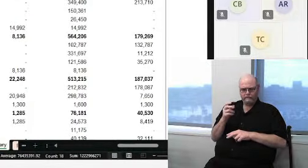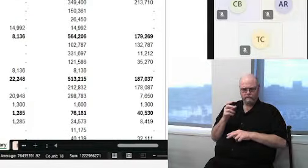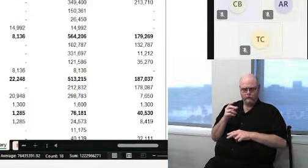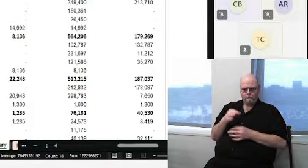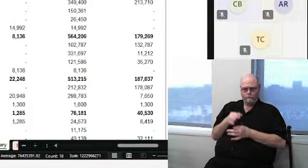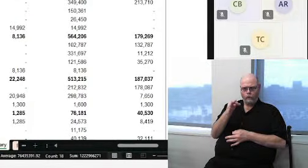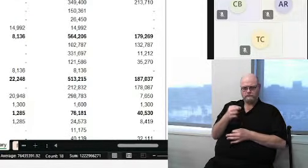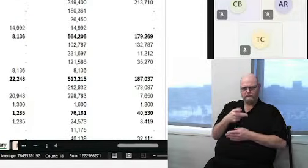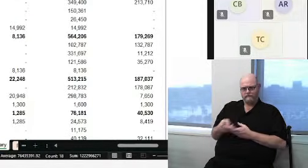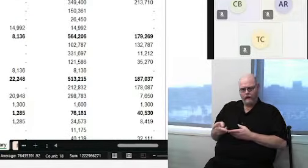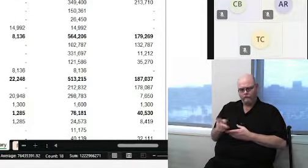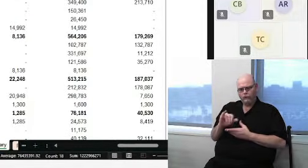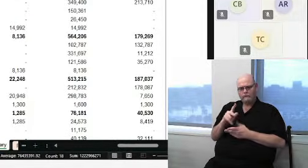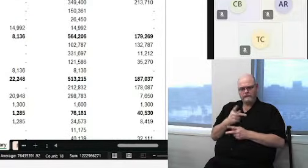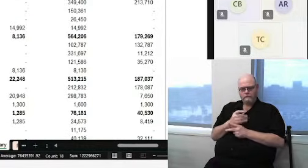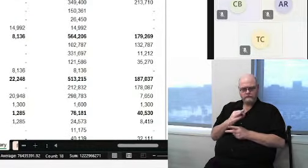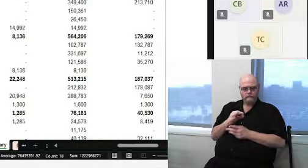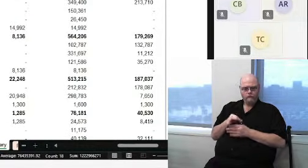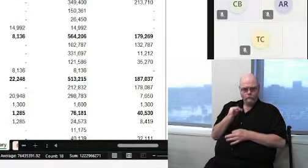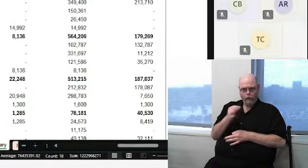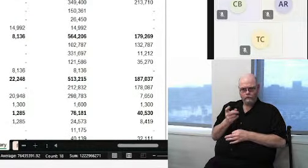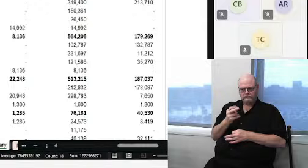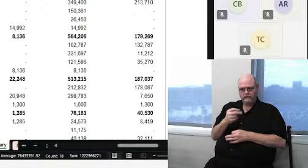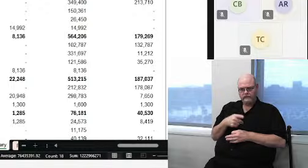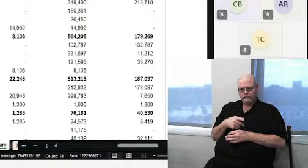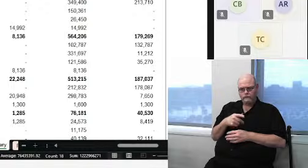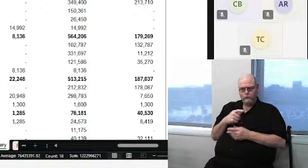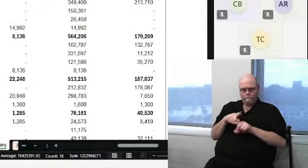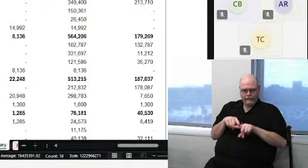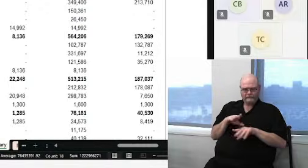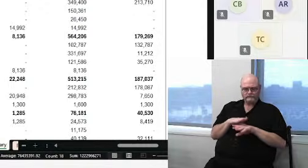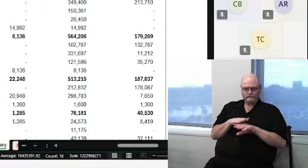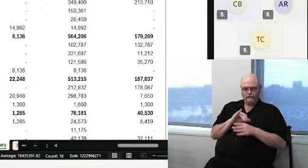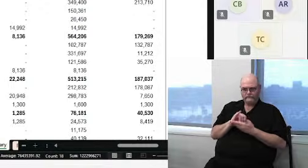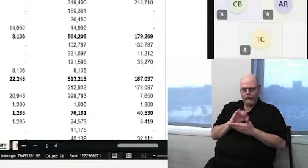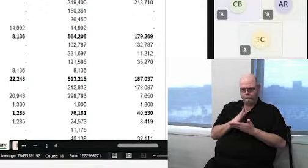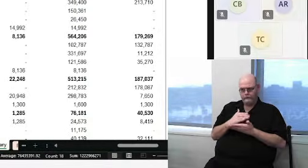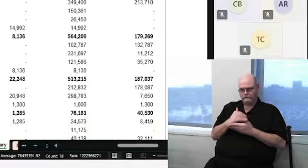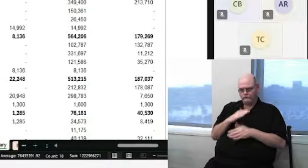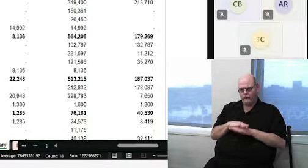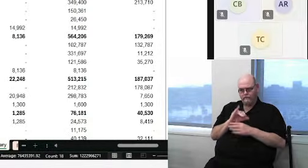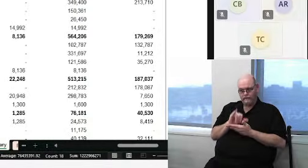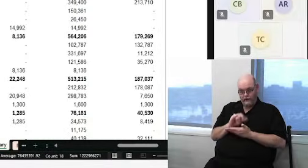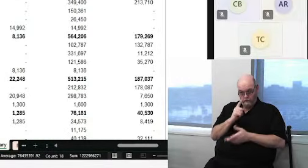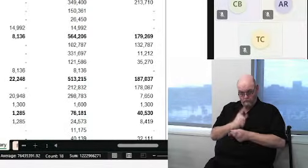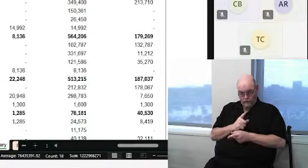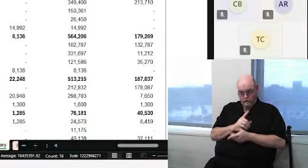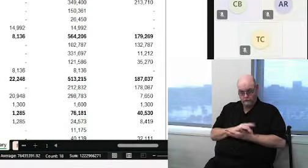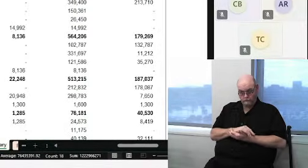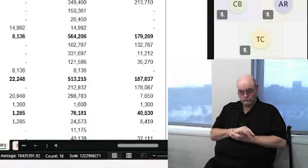the rate at which polls had failed, right? These kinds of polls, and then you based your budget on that, right?